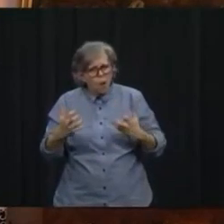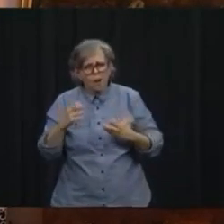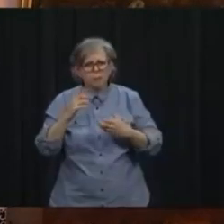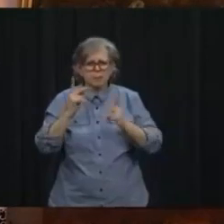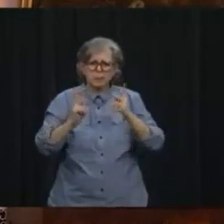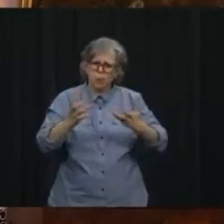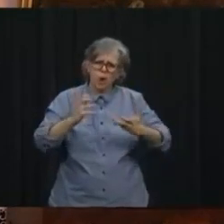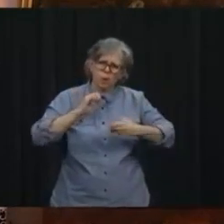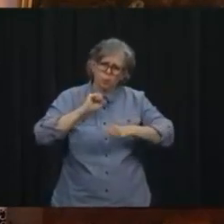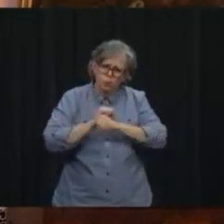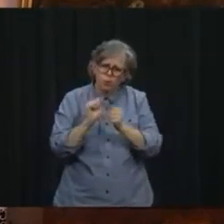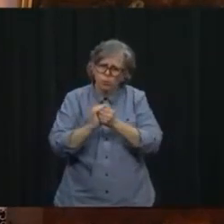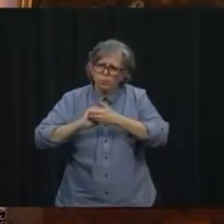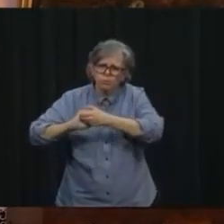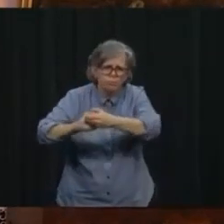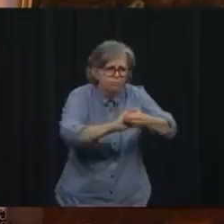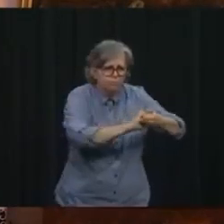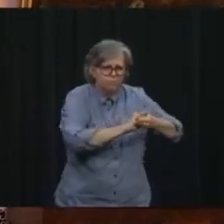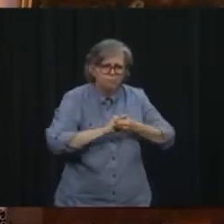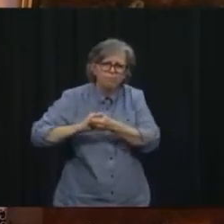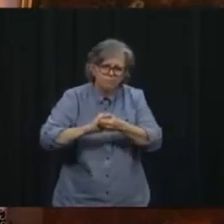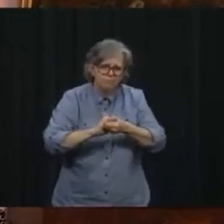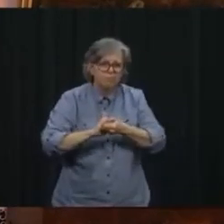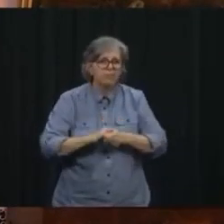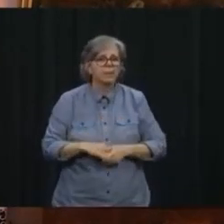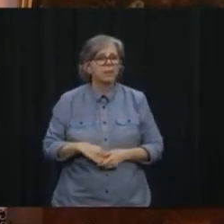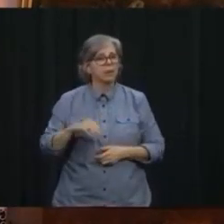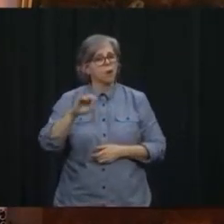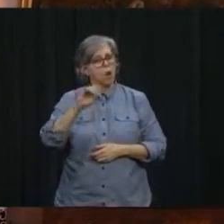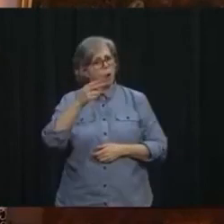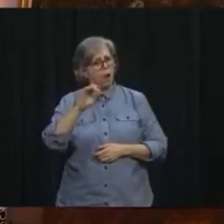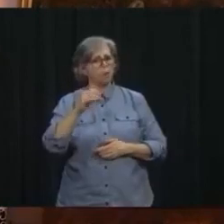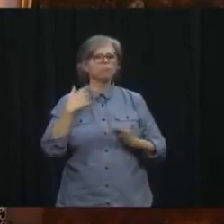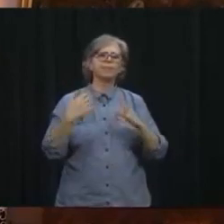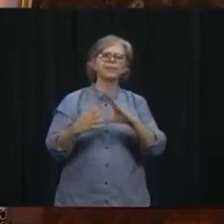stepped up. They'd made deliveries to the nursing home.